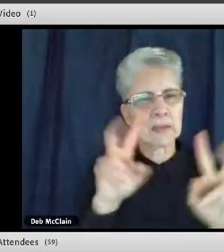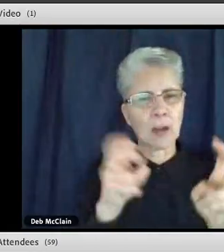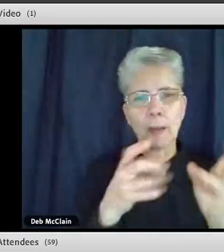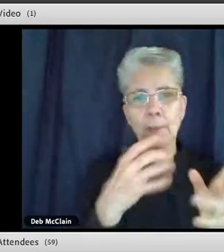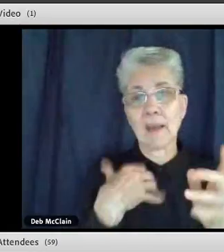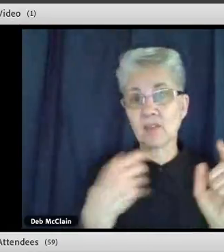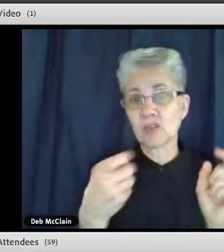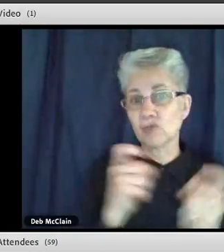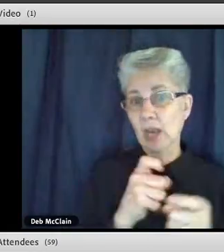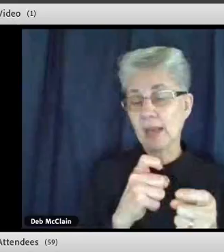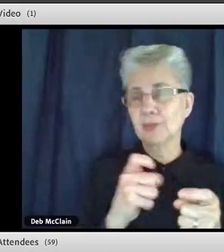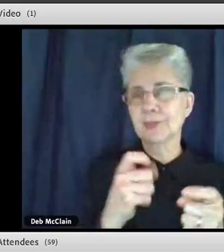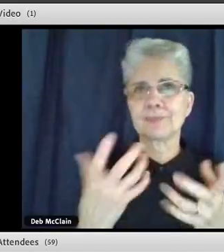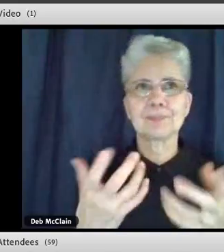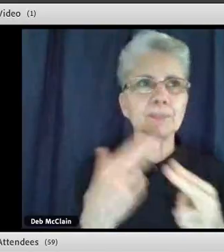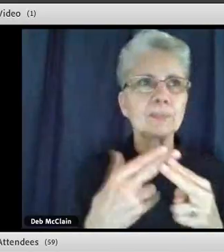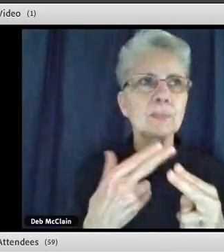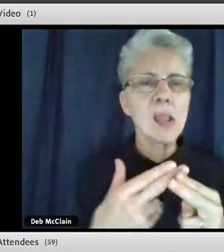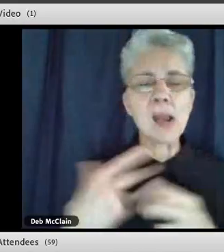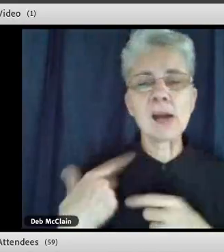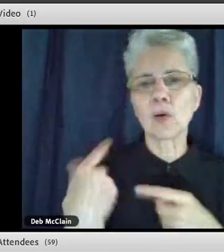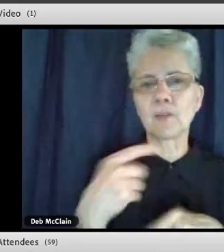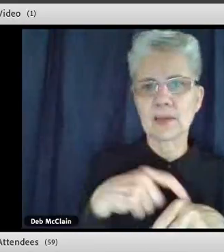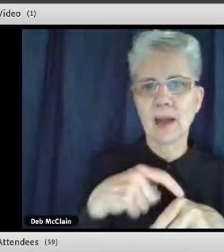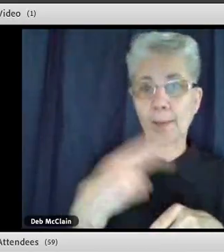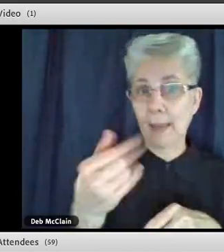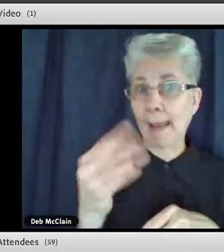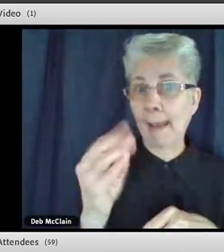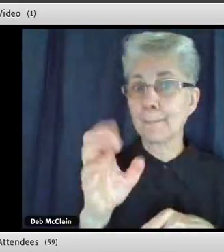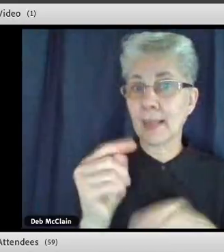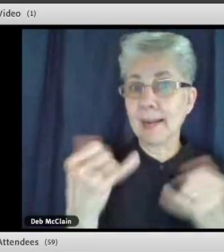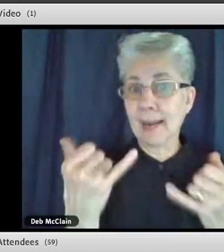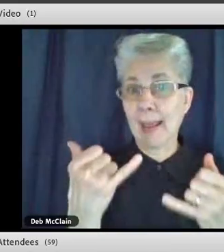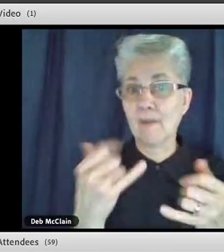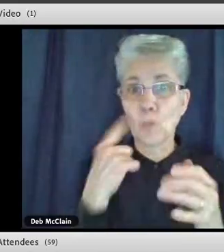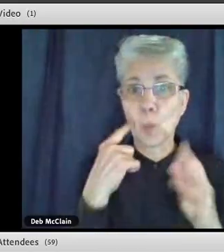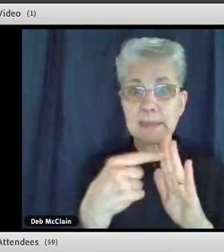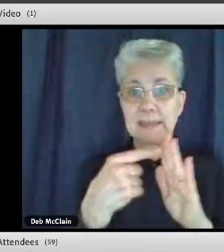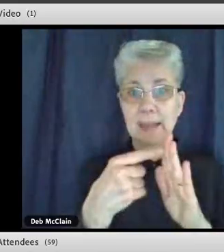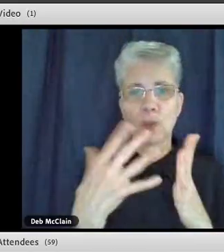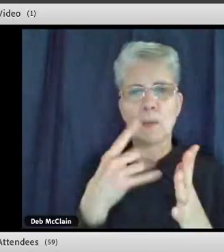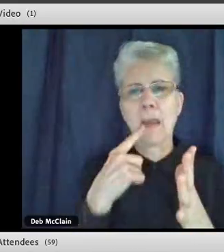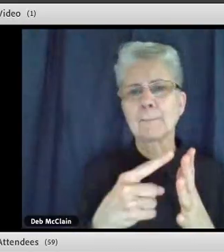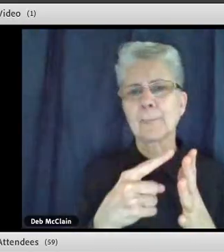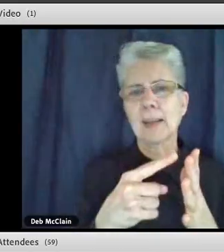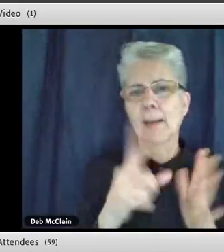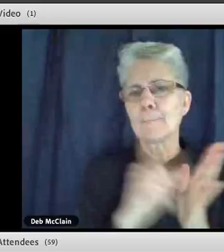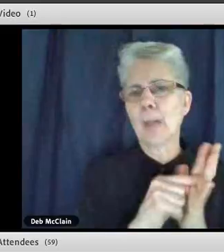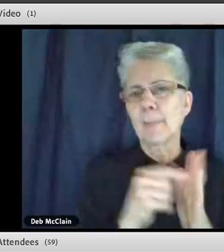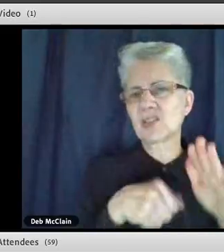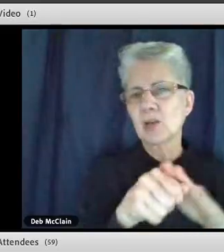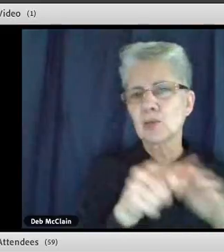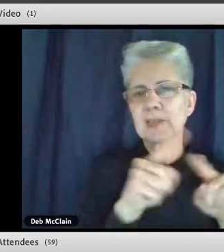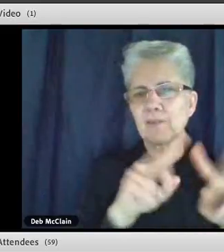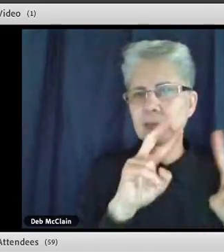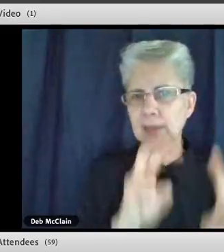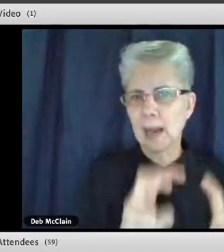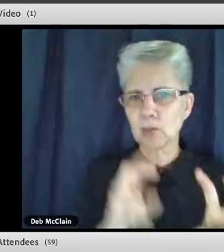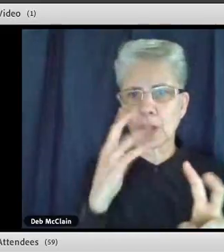changed names over time, like Hamlet is a perfect example, or they're maybe published under different titles because